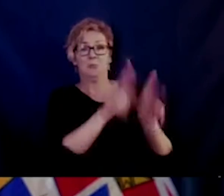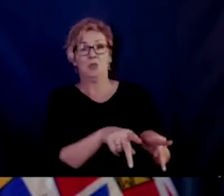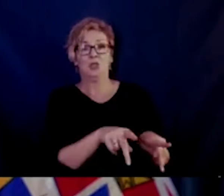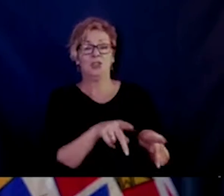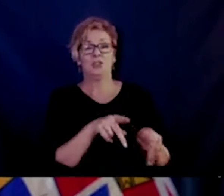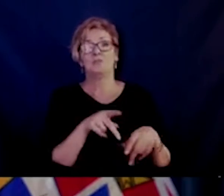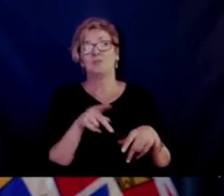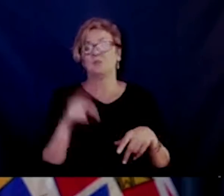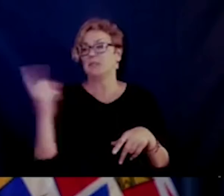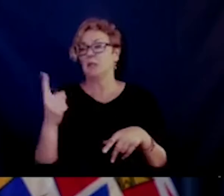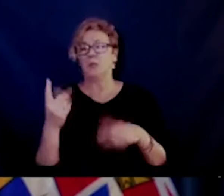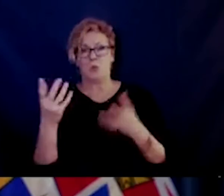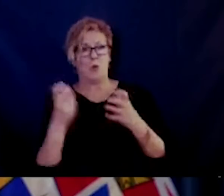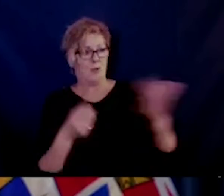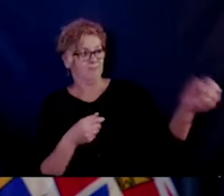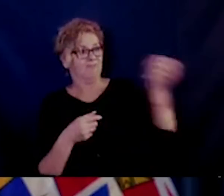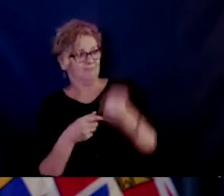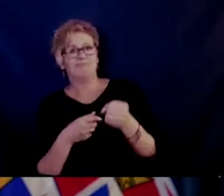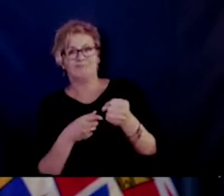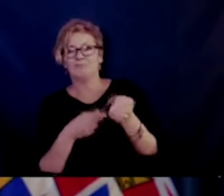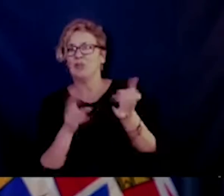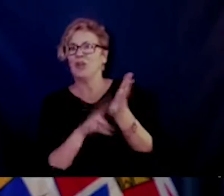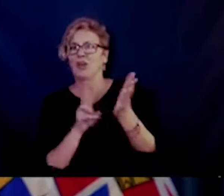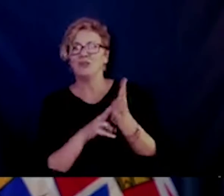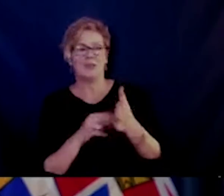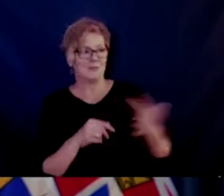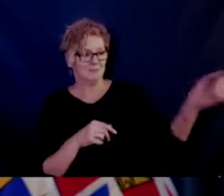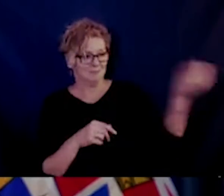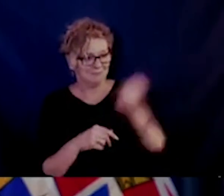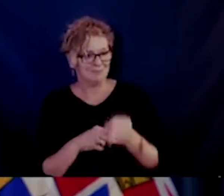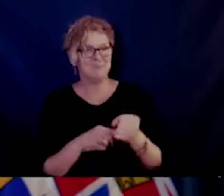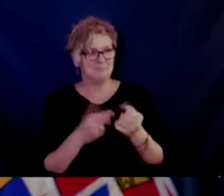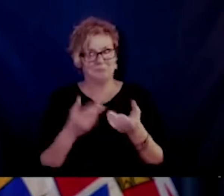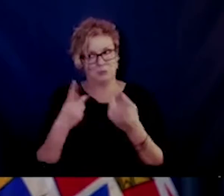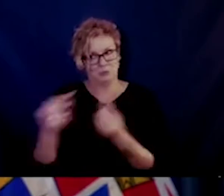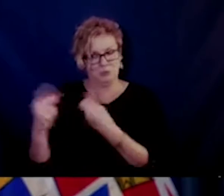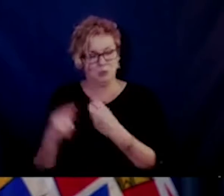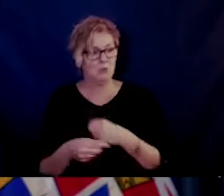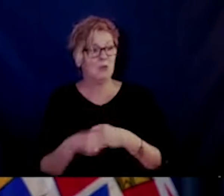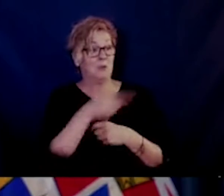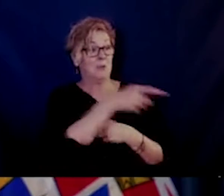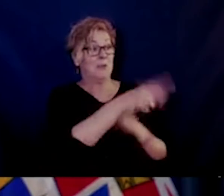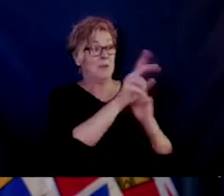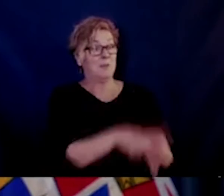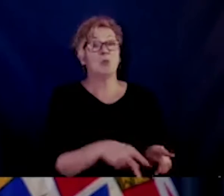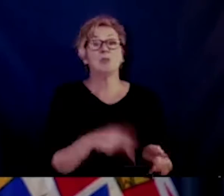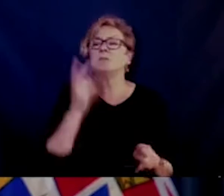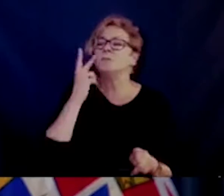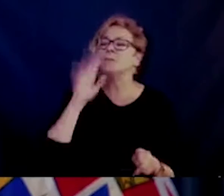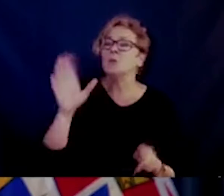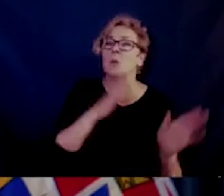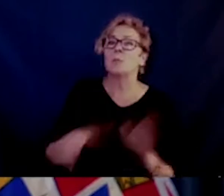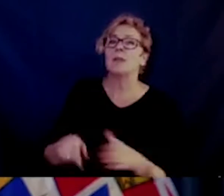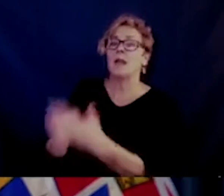don't feel comfortable, and they get a hard time from their guests. So I'm telling all of us, we're going